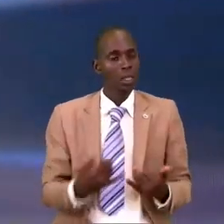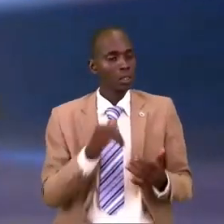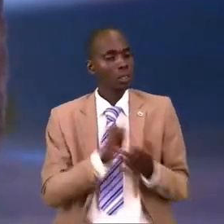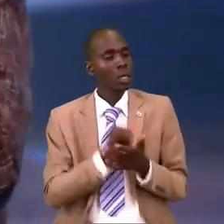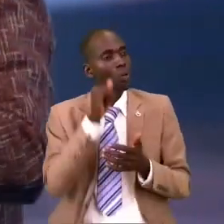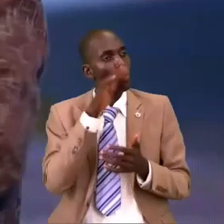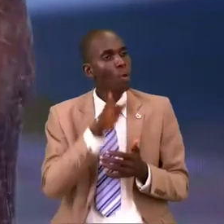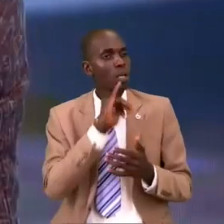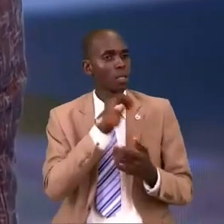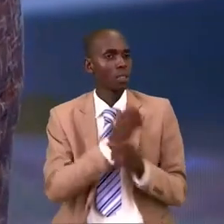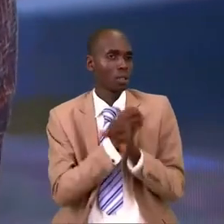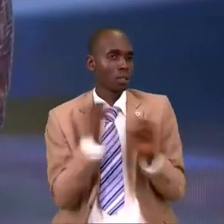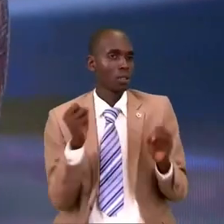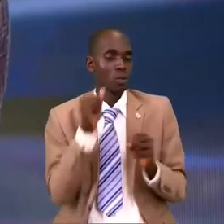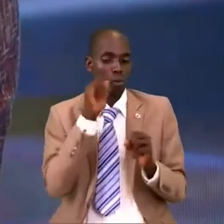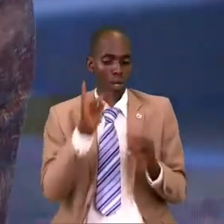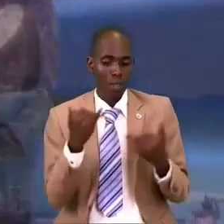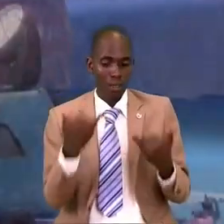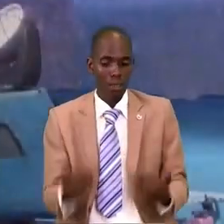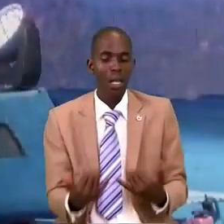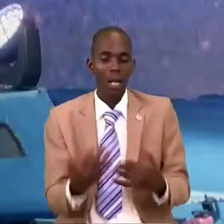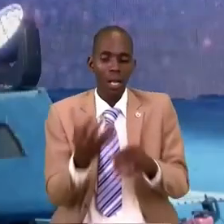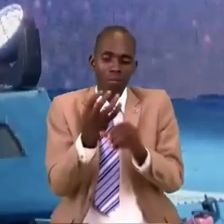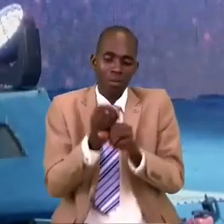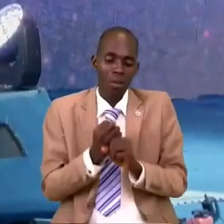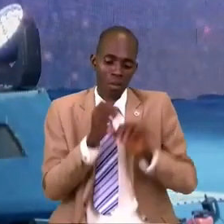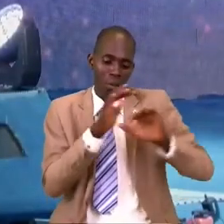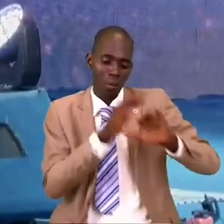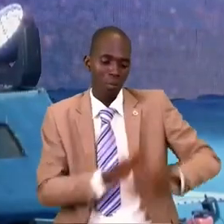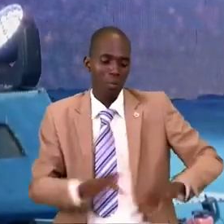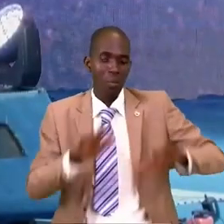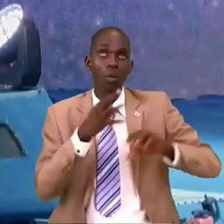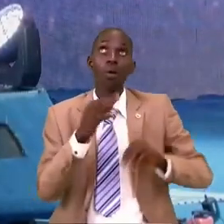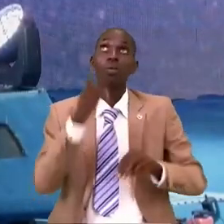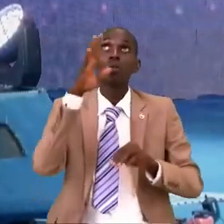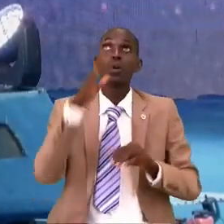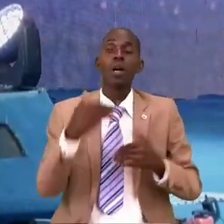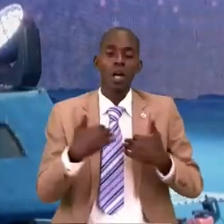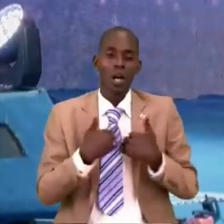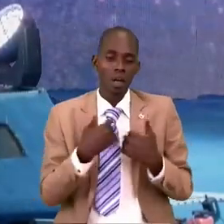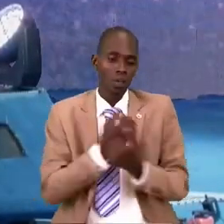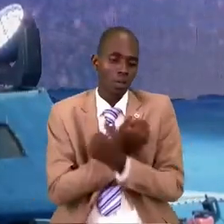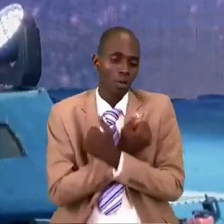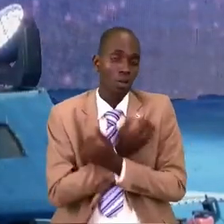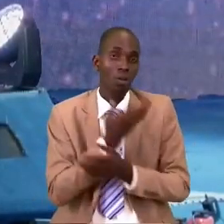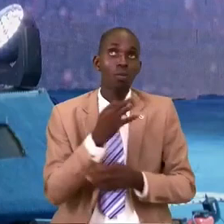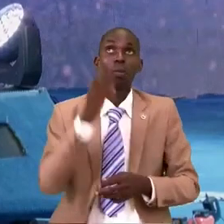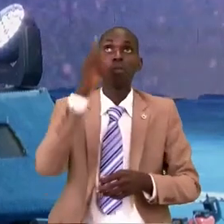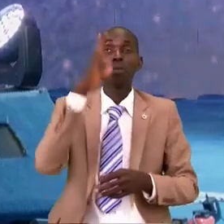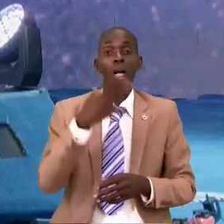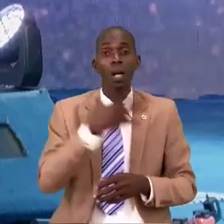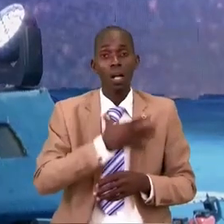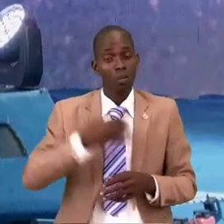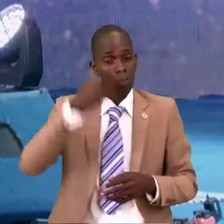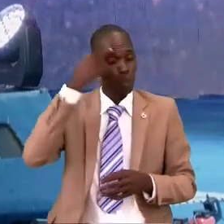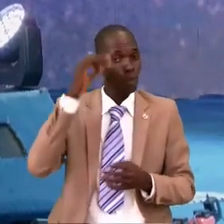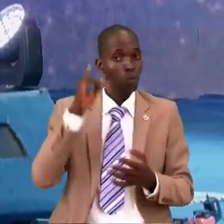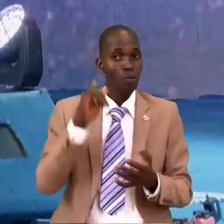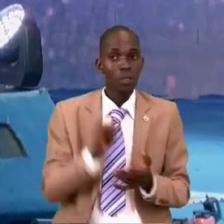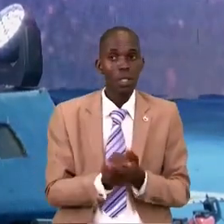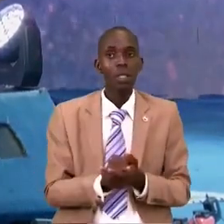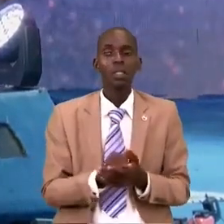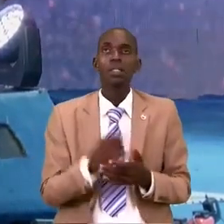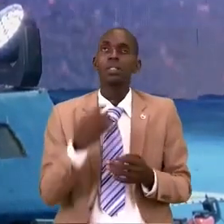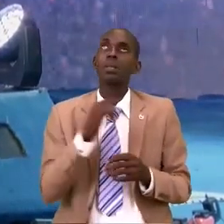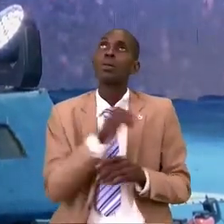of that, Lord, I'm grateful. How could I ever be forgiven? How could I ever have a changed life? And